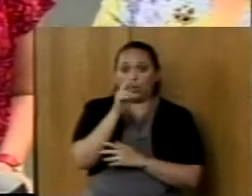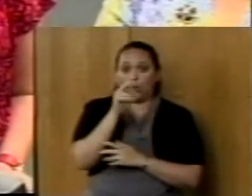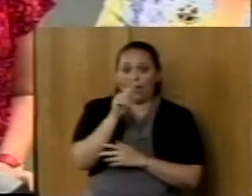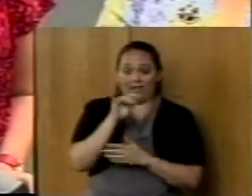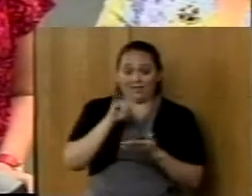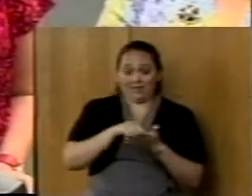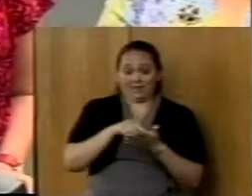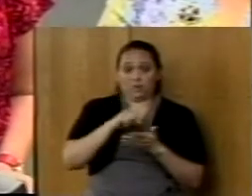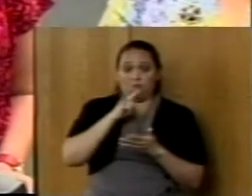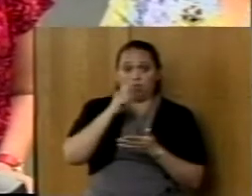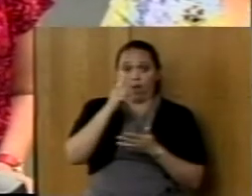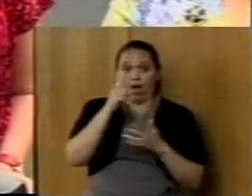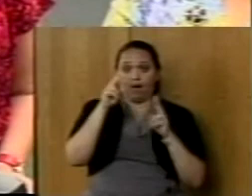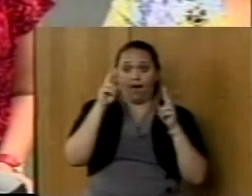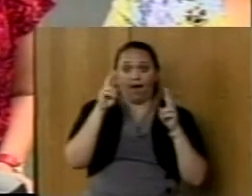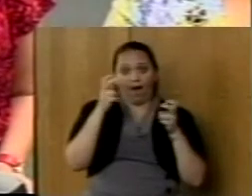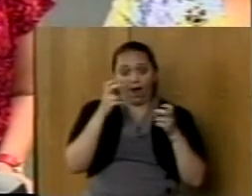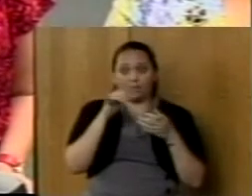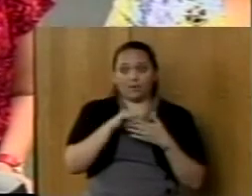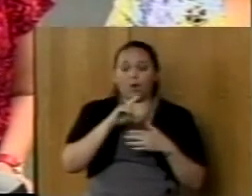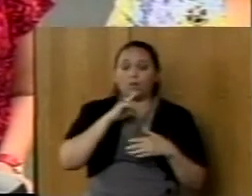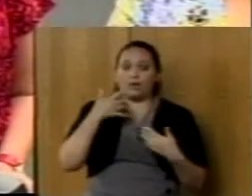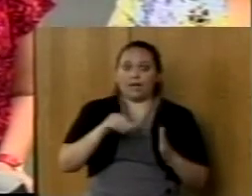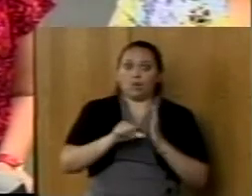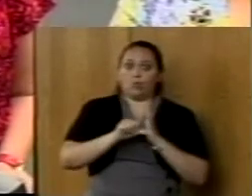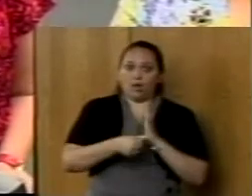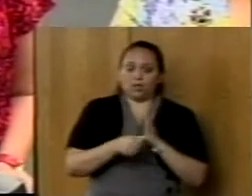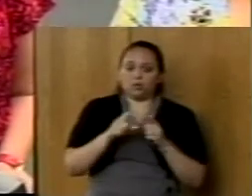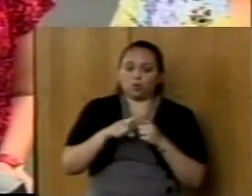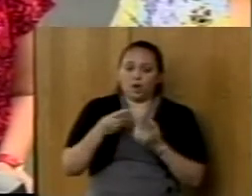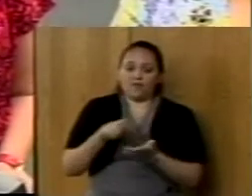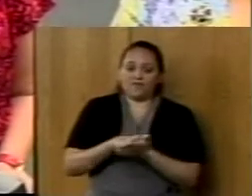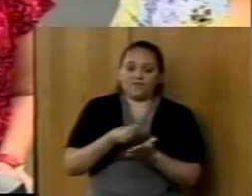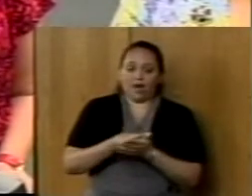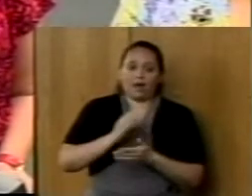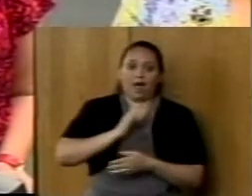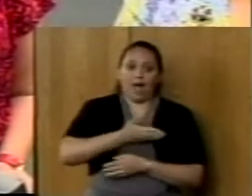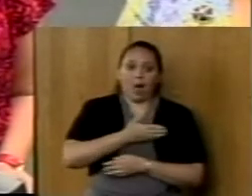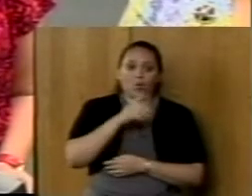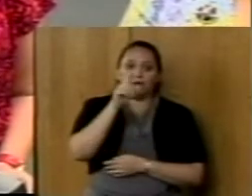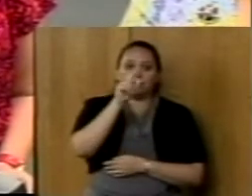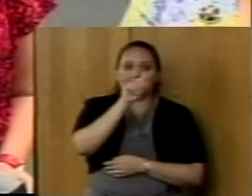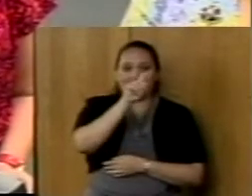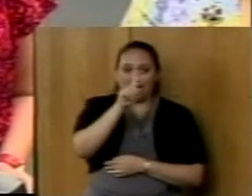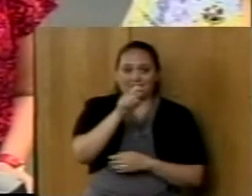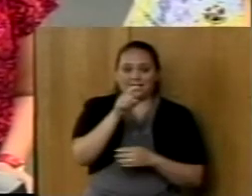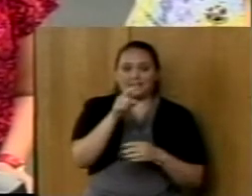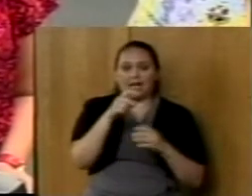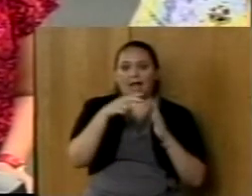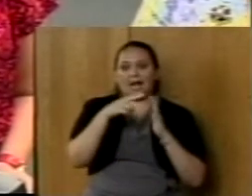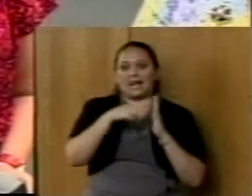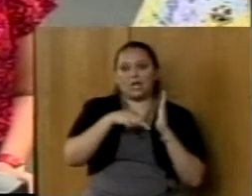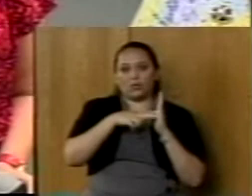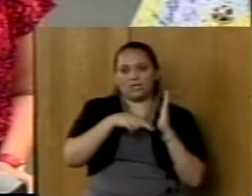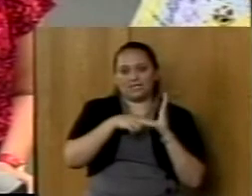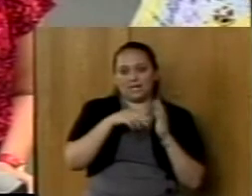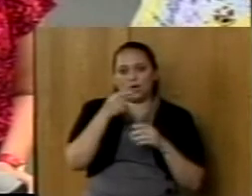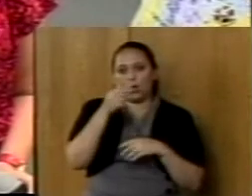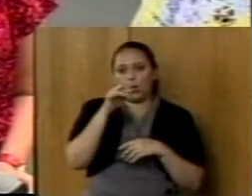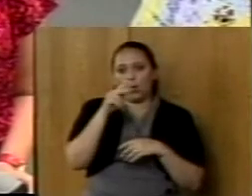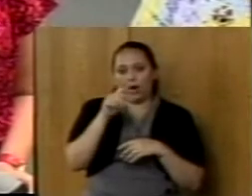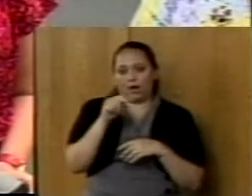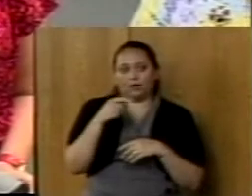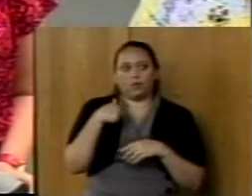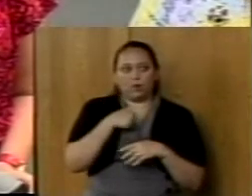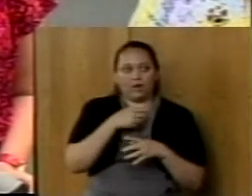impressed them to fund our Texas Literacy Grant because of the initiative that we had taken in